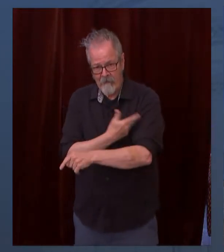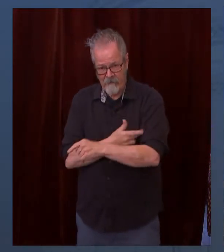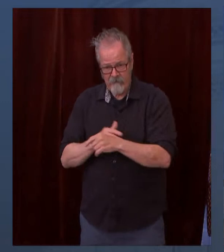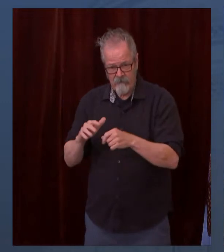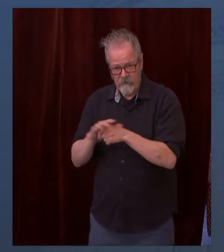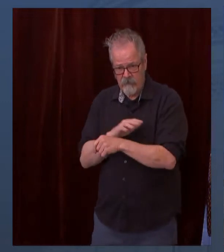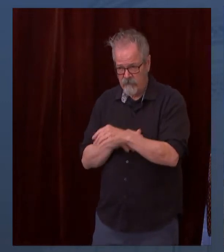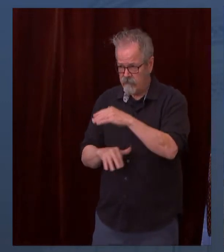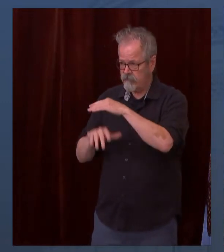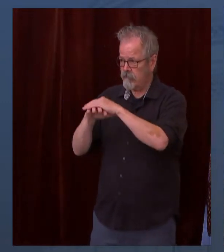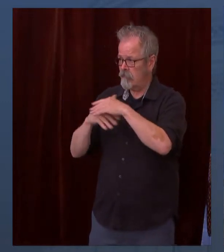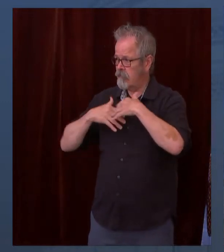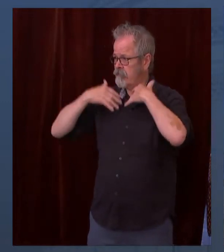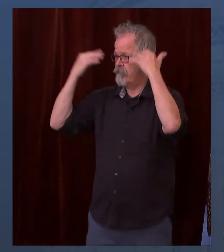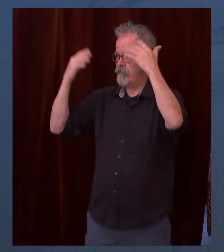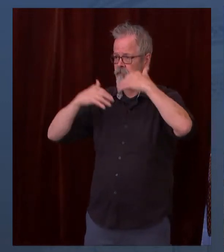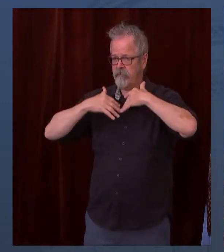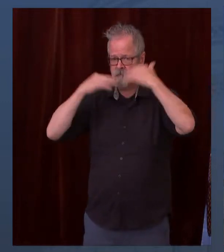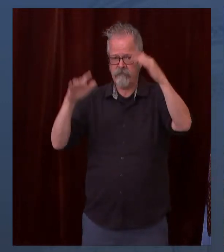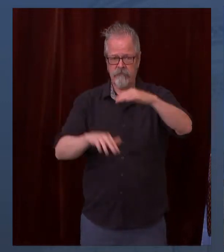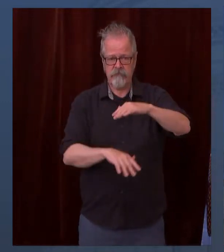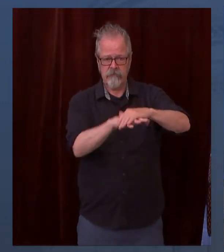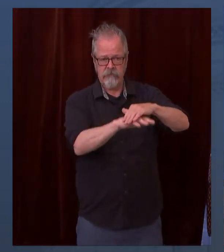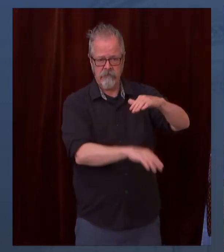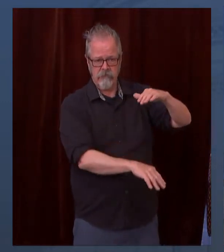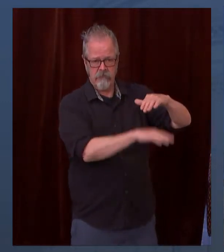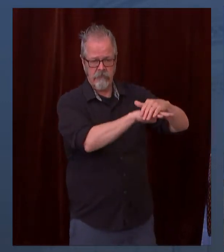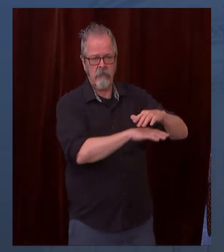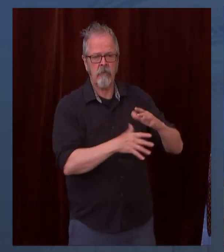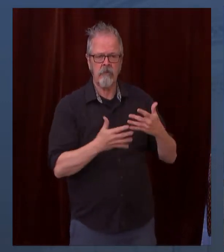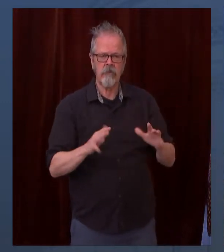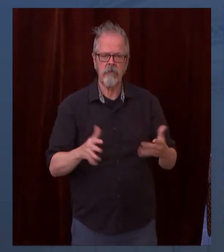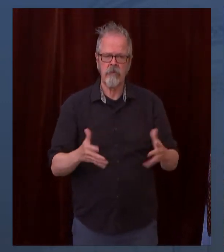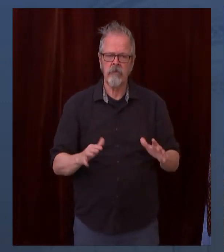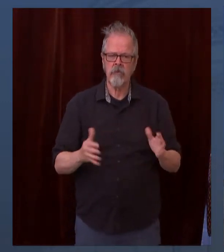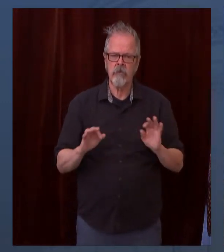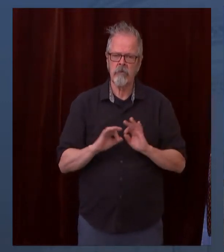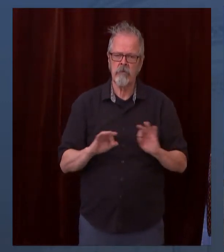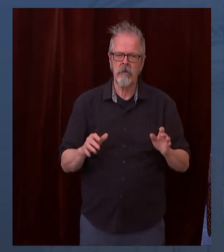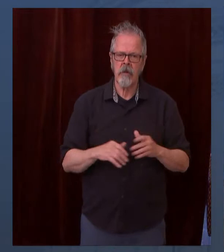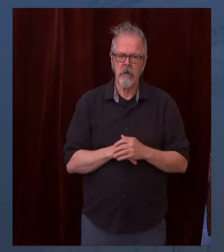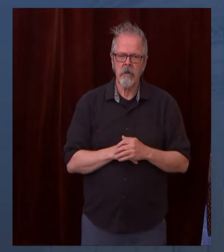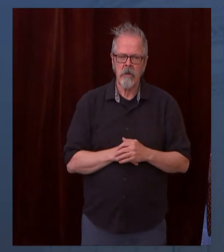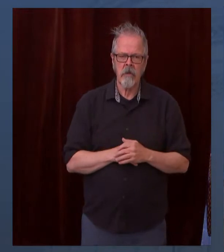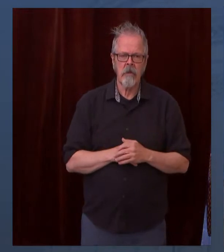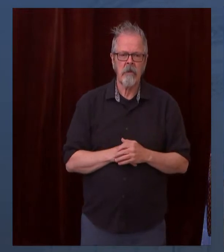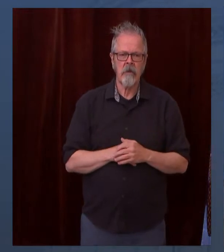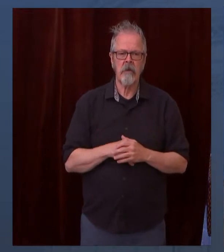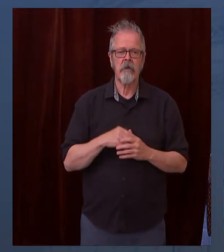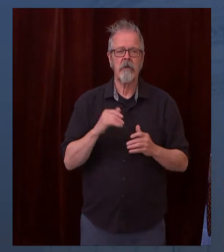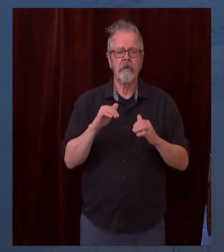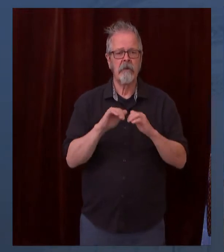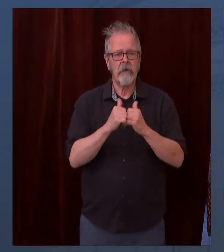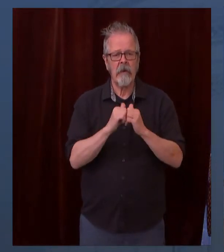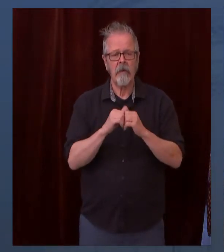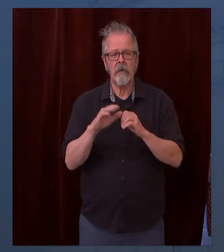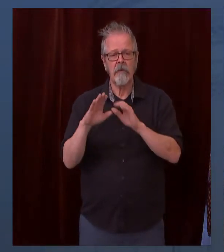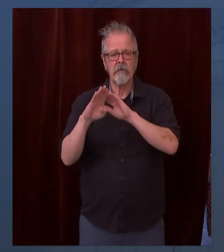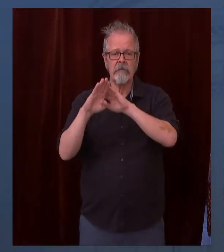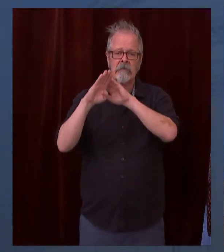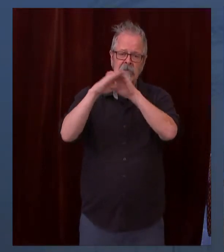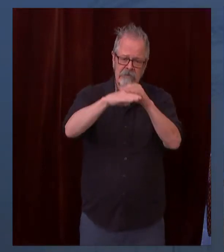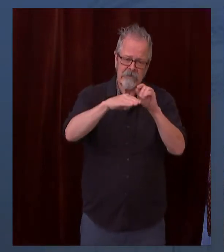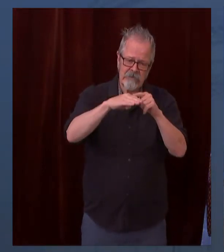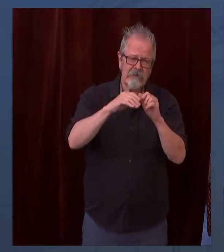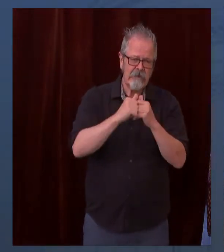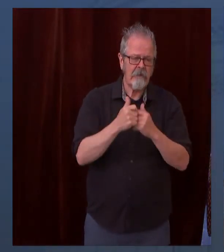at the moment, the thing that has the capability of breaking this rise is increasing vaccination rates, which I'll talk about